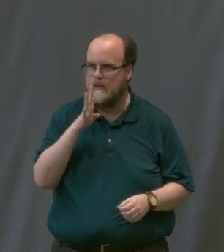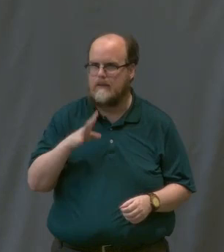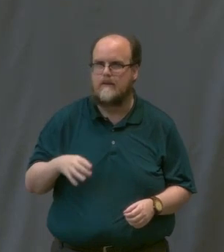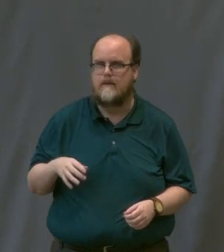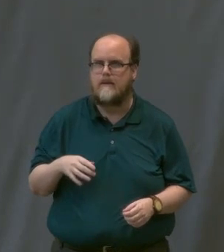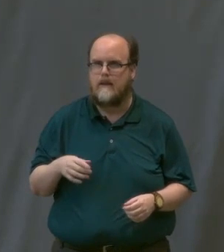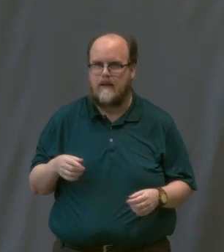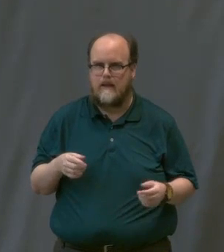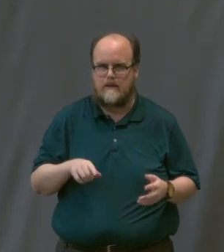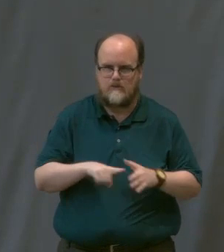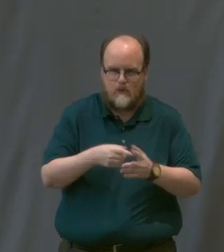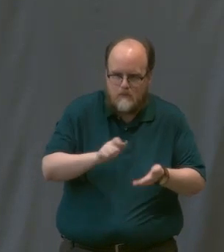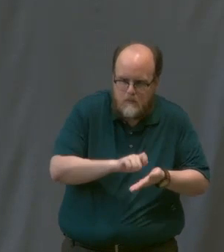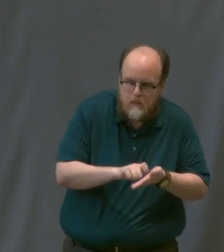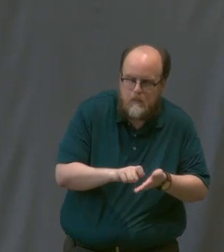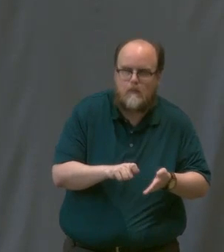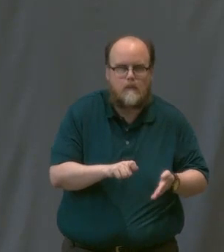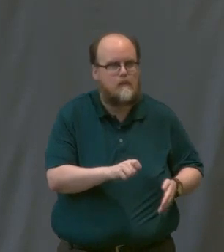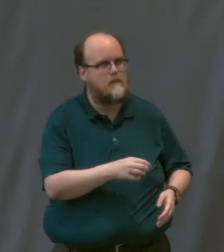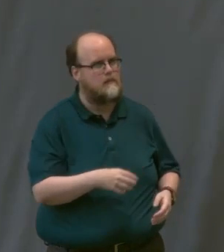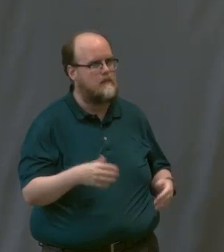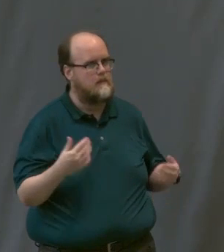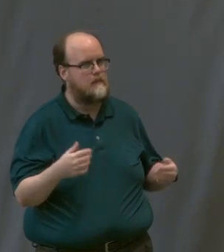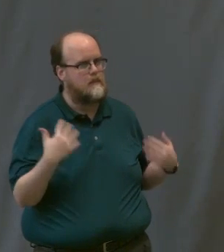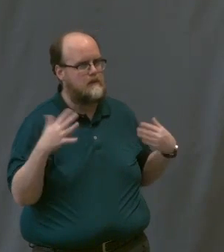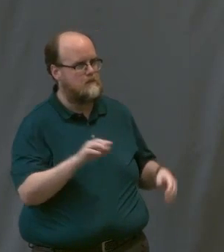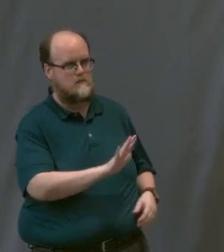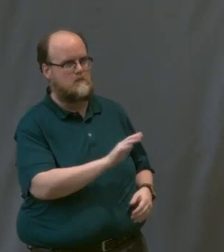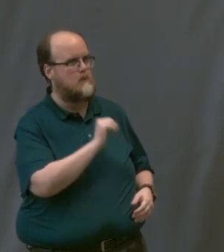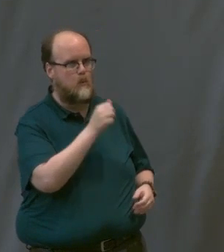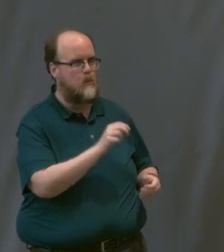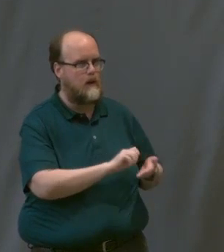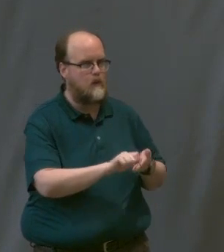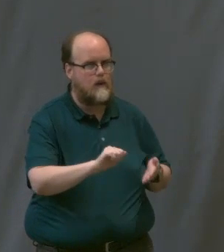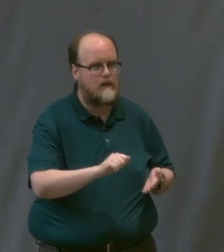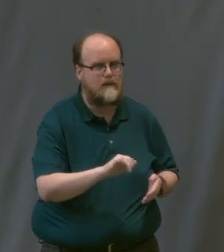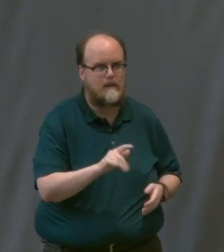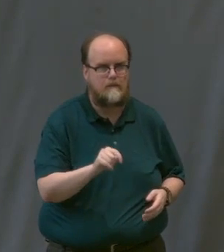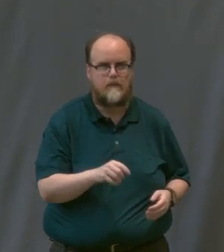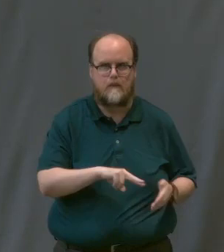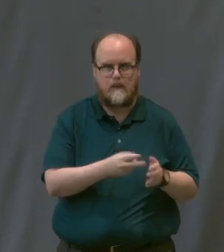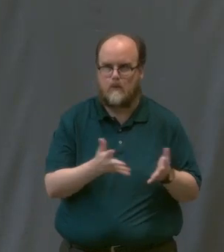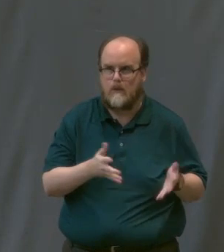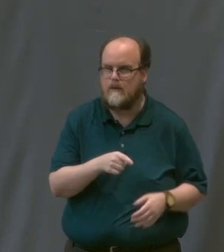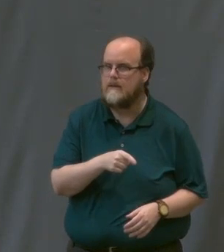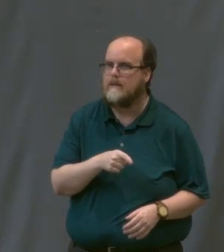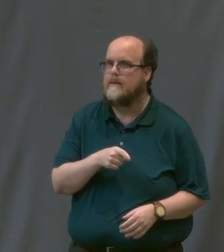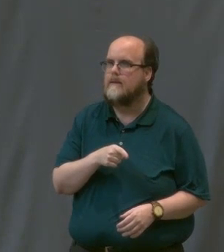And right as he started to go write it, he was told, don't write it. What does that mean? It means he